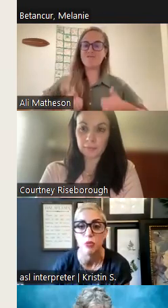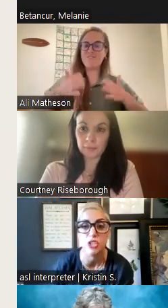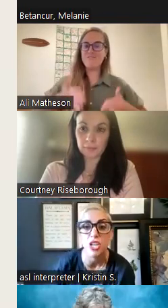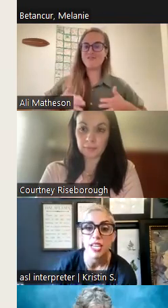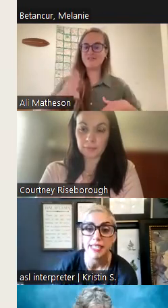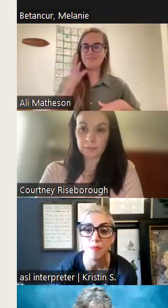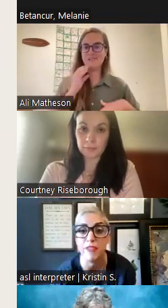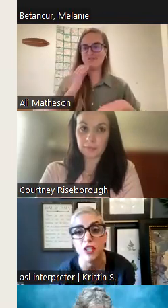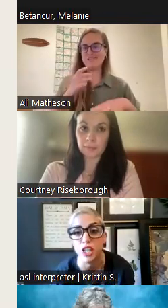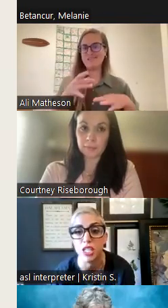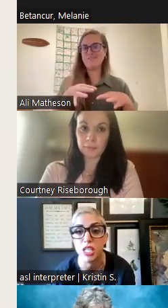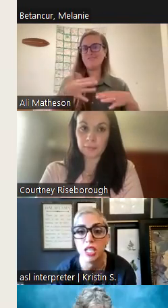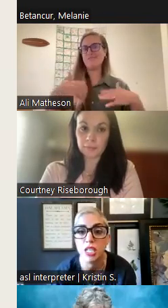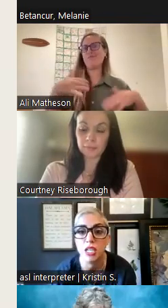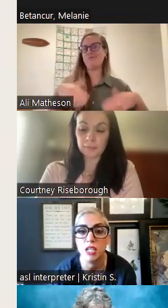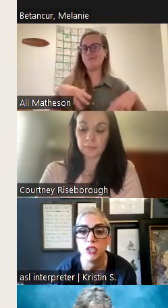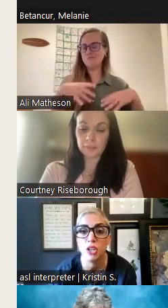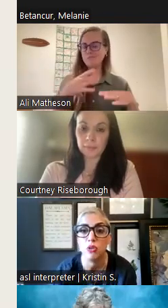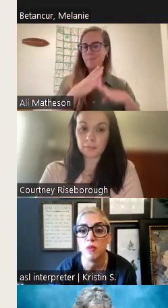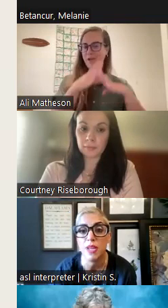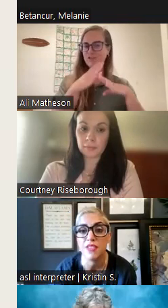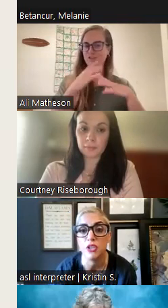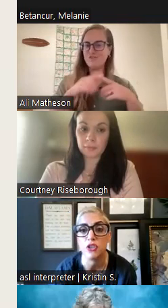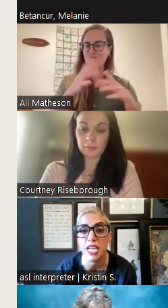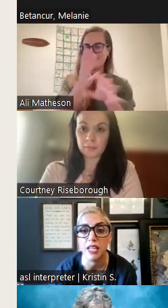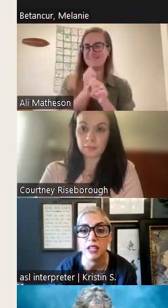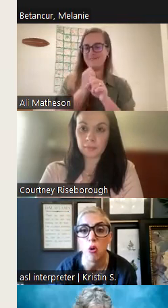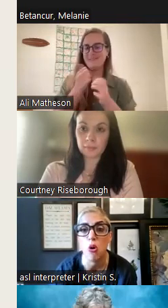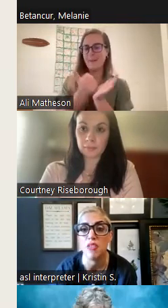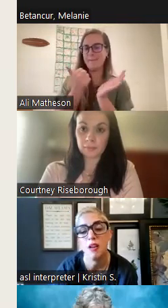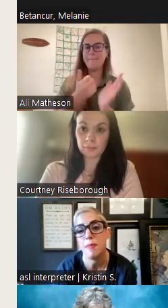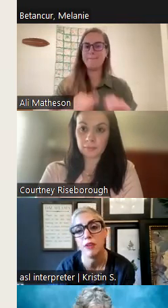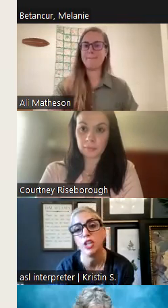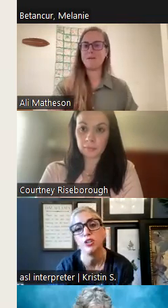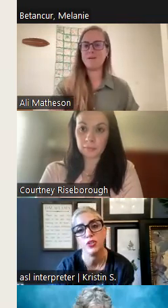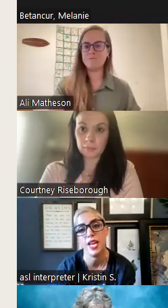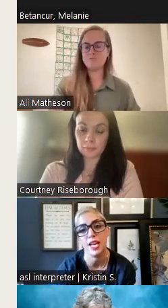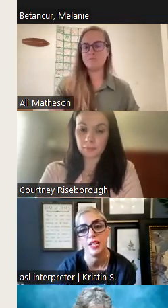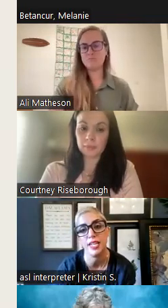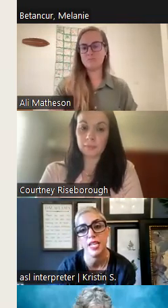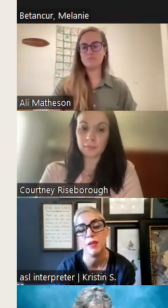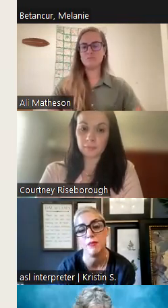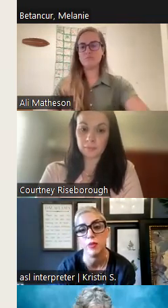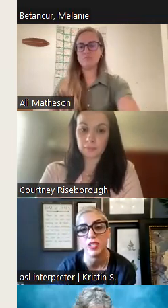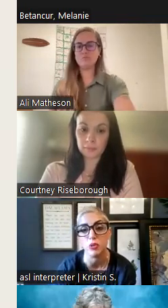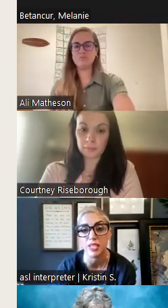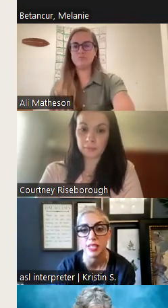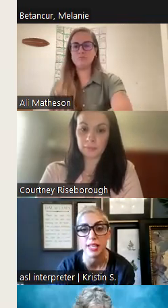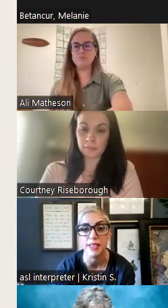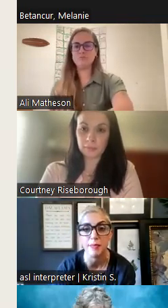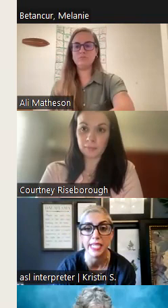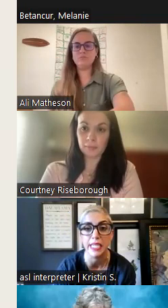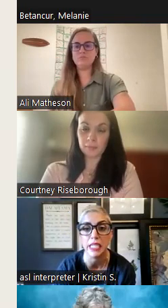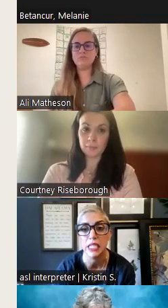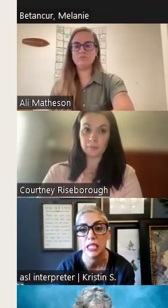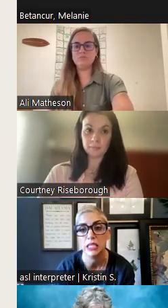this language deprivation. So you have to understand all the barriers that keep them from the resources